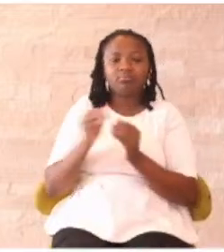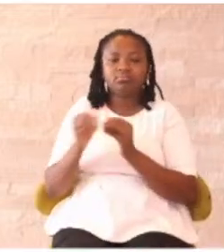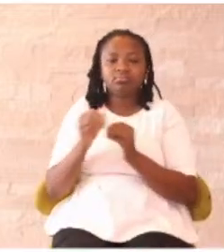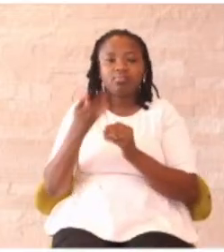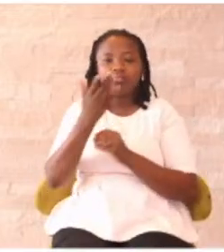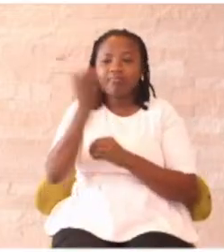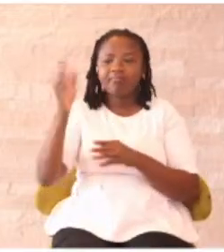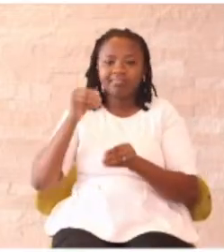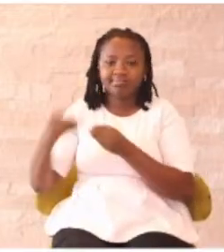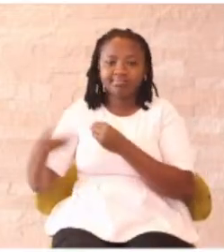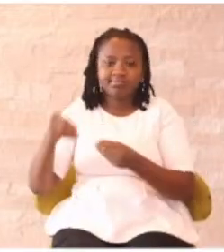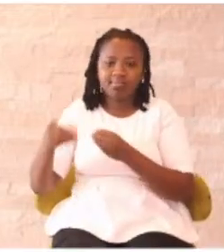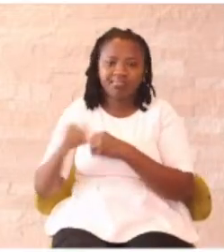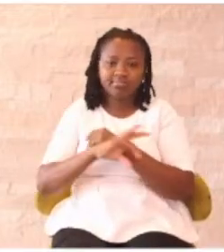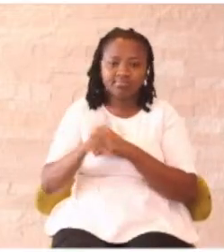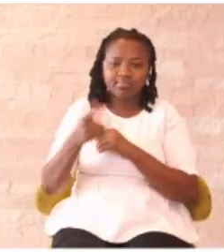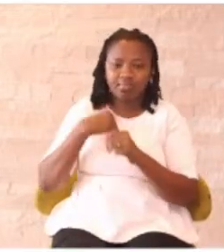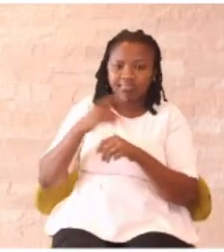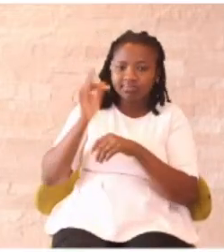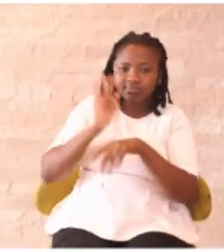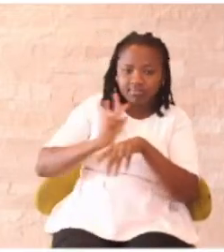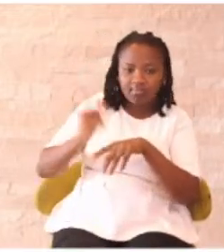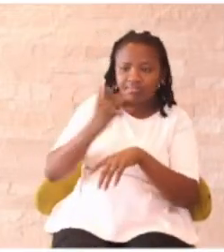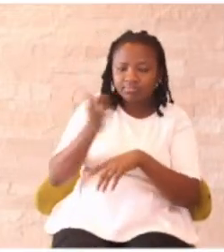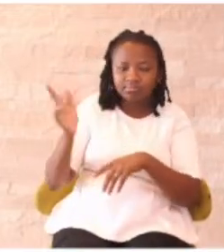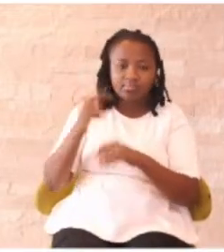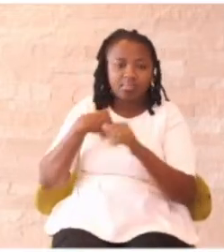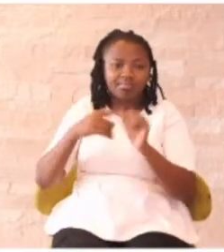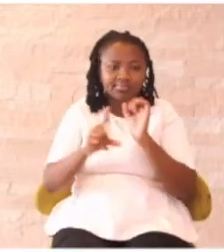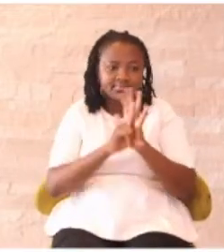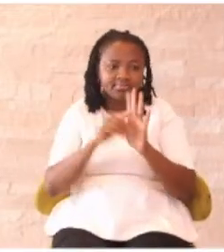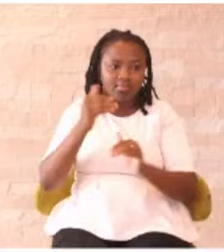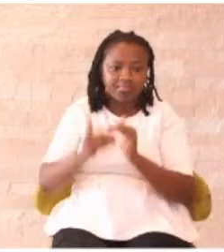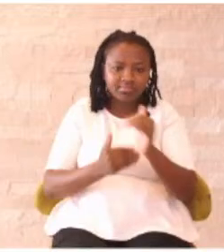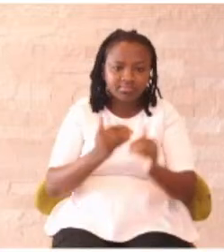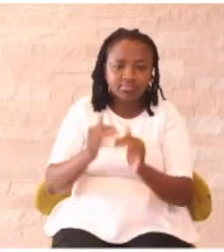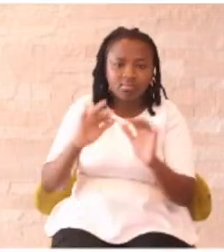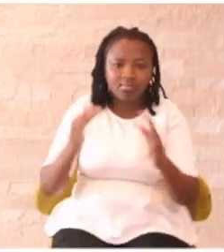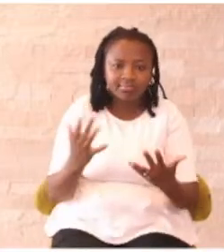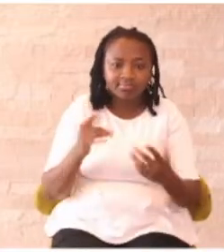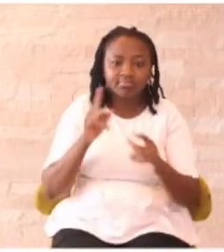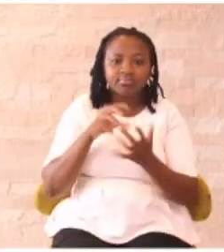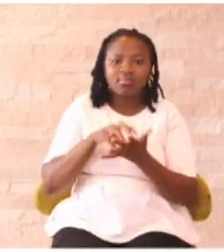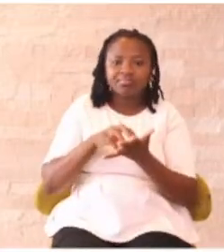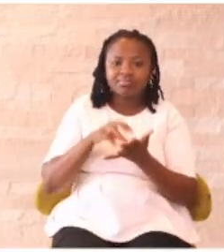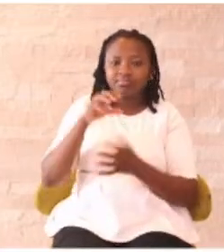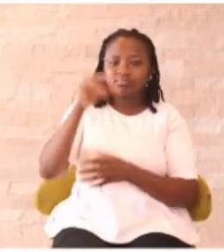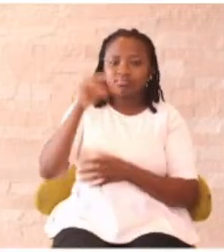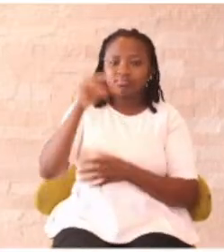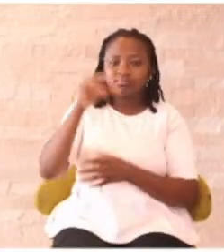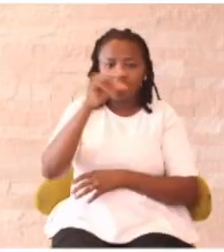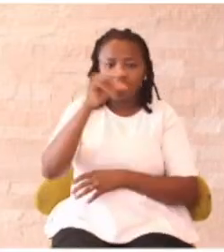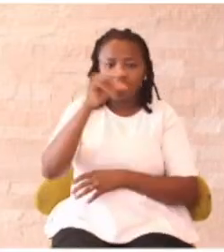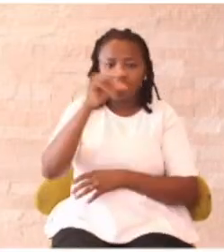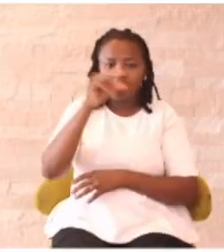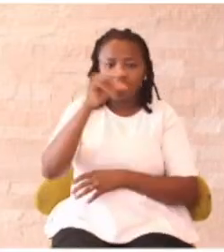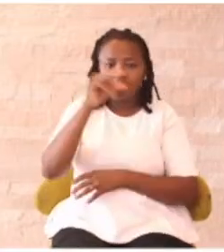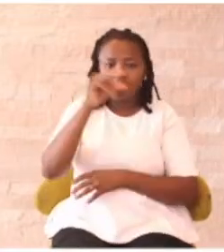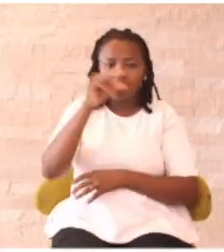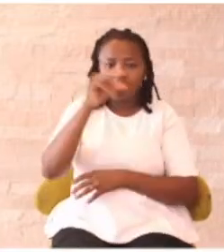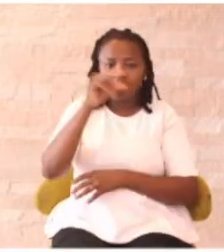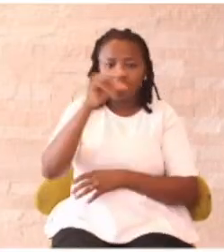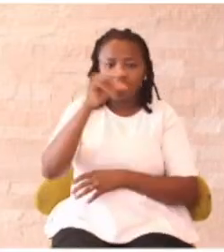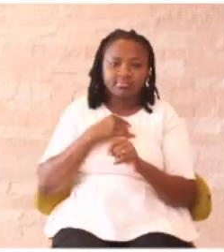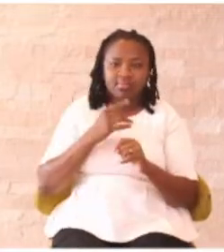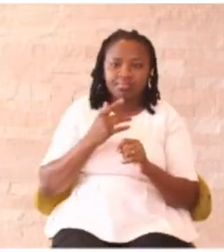with disabilities on the legal processes when it comes to cases of gender-based violence. We have also